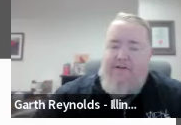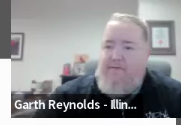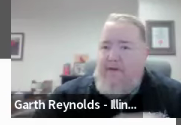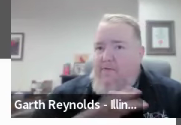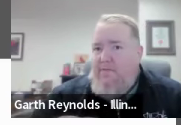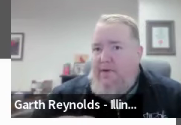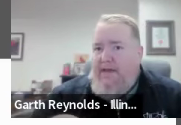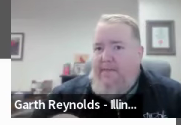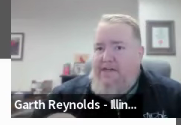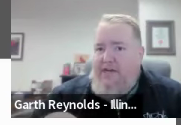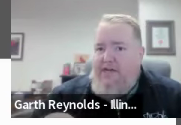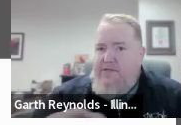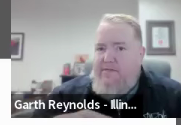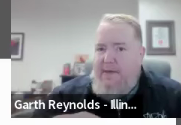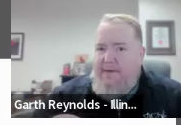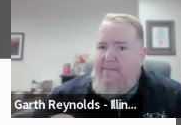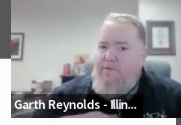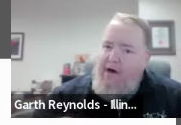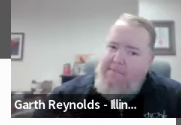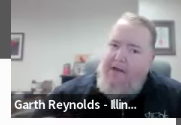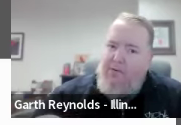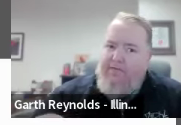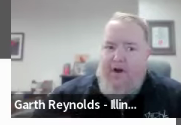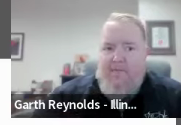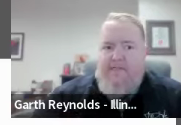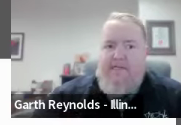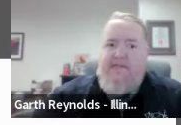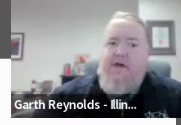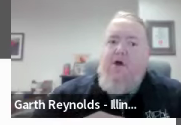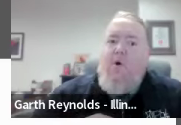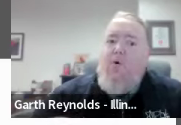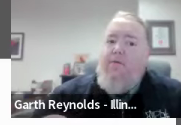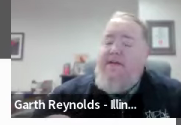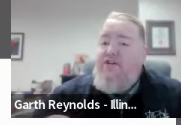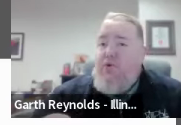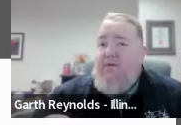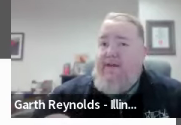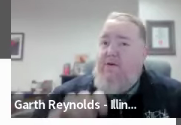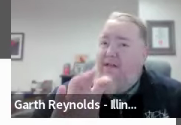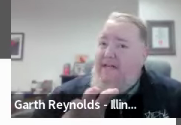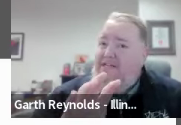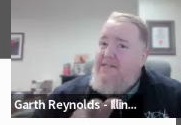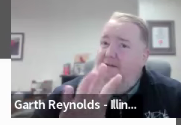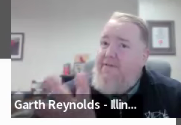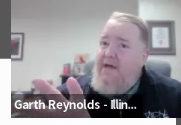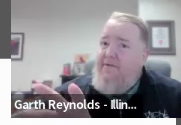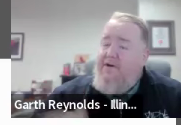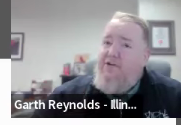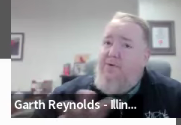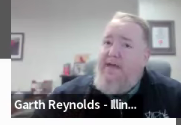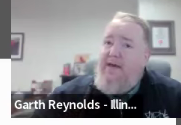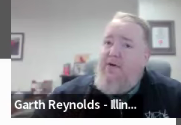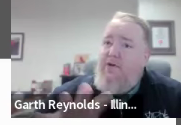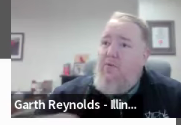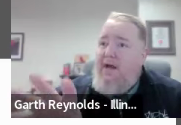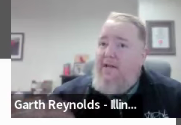or reduction veto, where they can make changes of maybe move out mail order pharmacies; or a mandatory veto, a legislative like